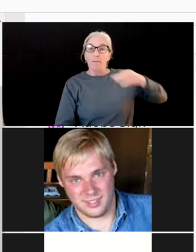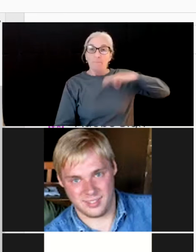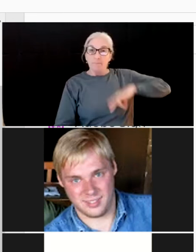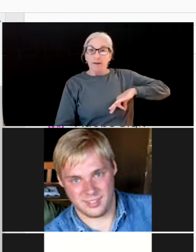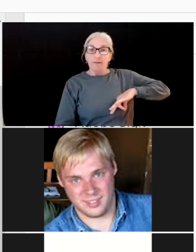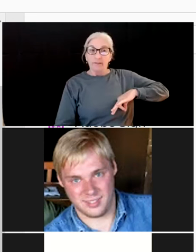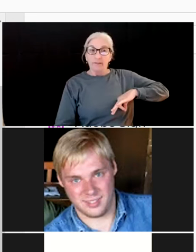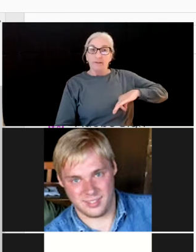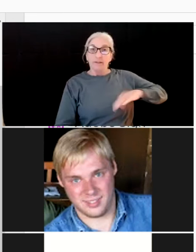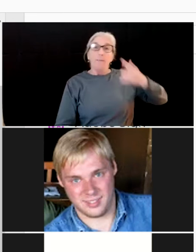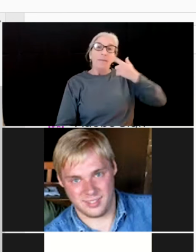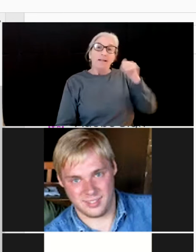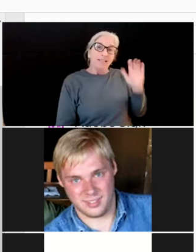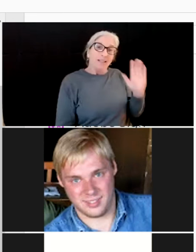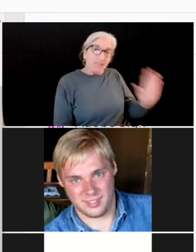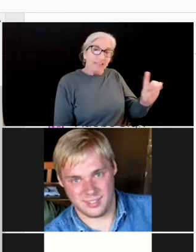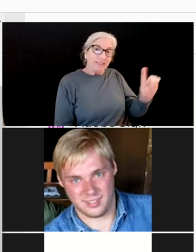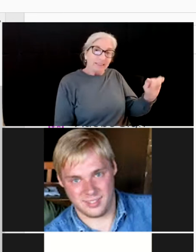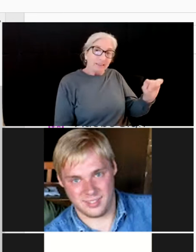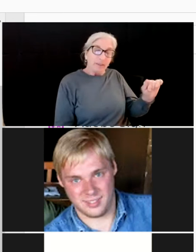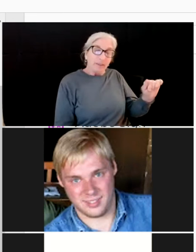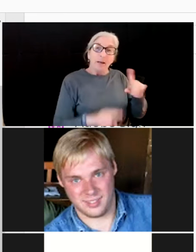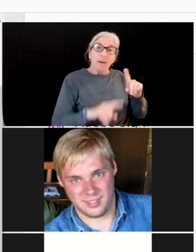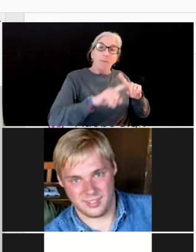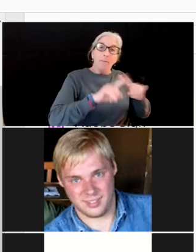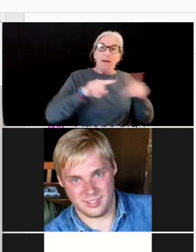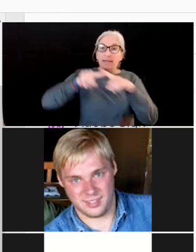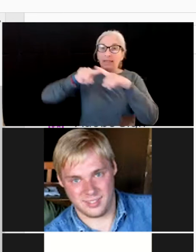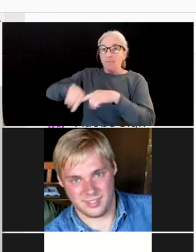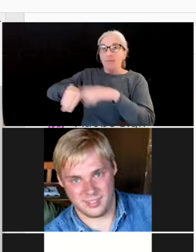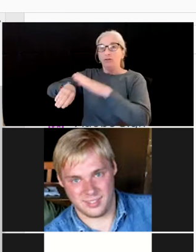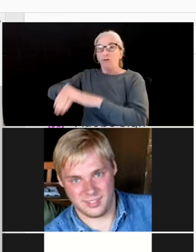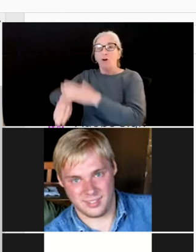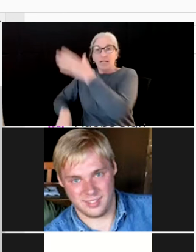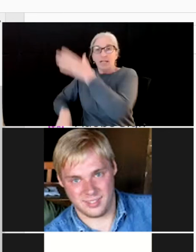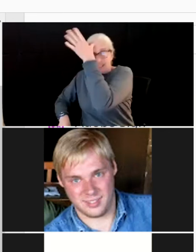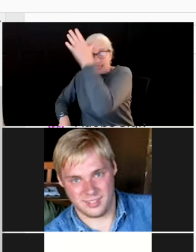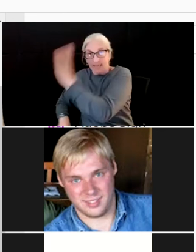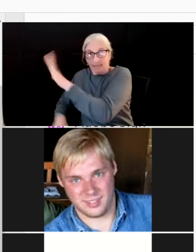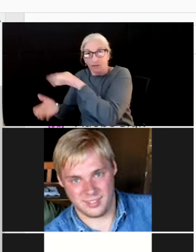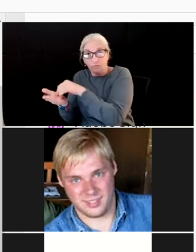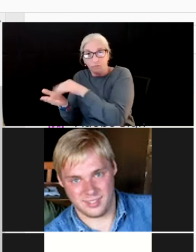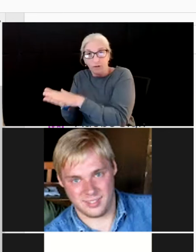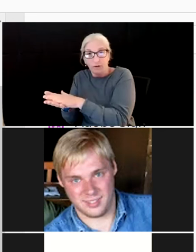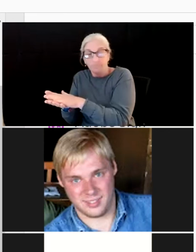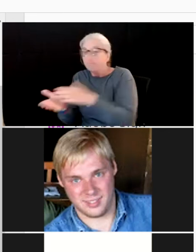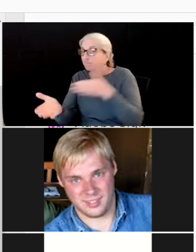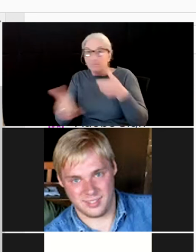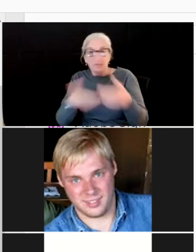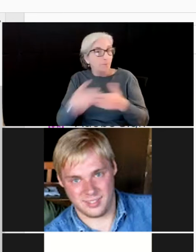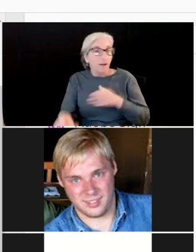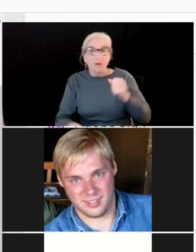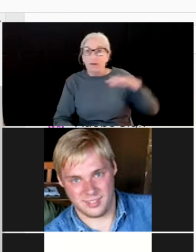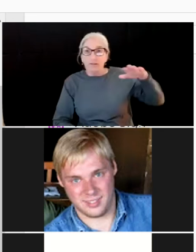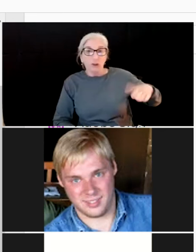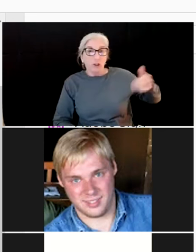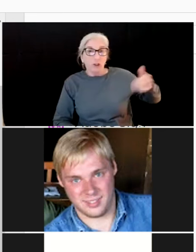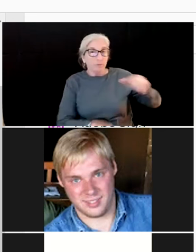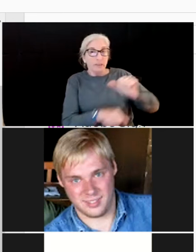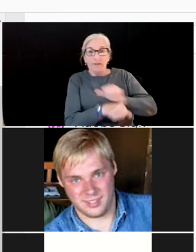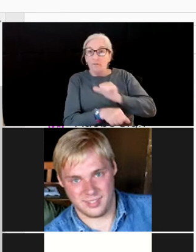record. All right, so that's true regardless of whether or not the child has worked themselves. You know,